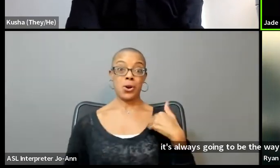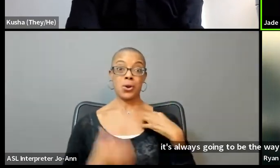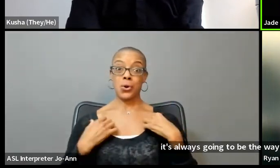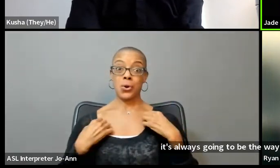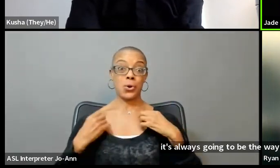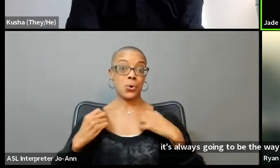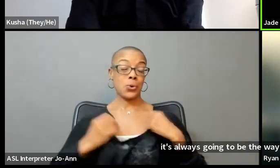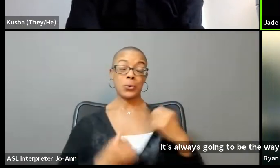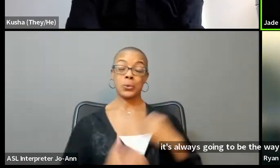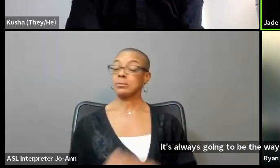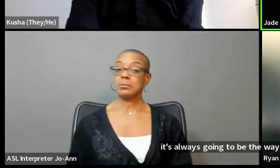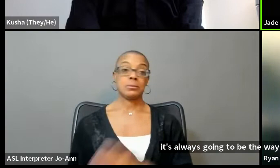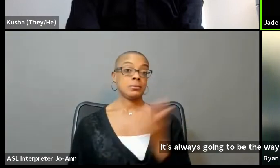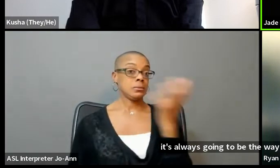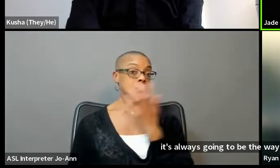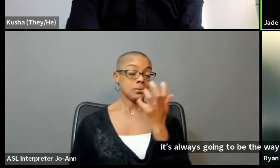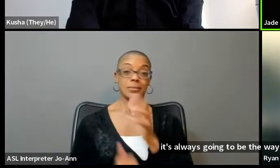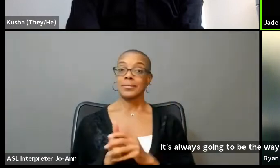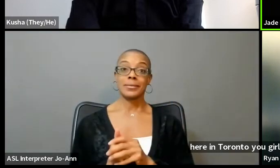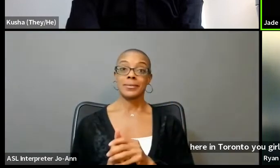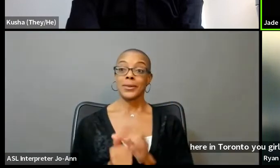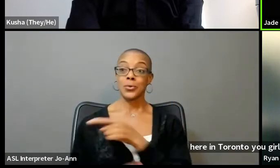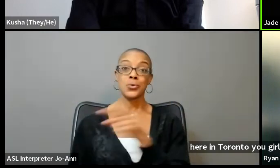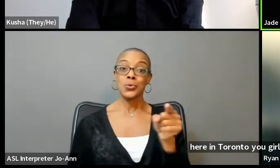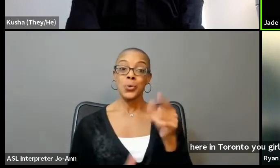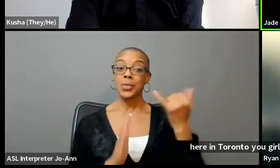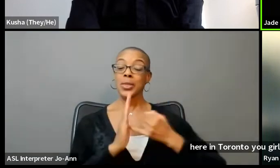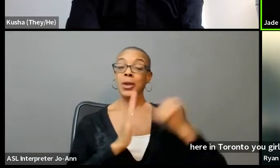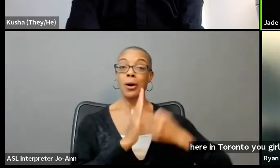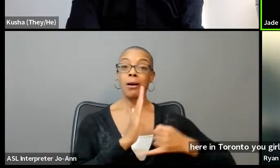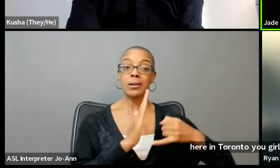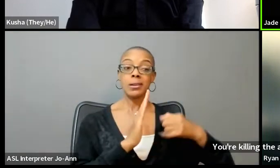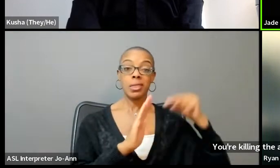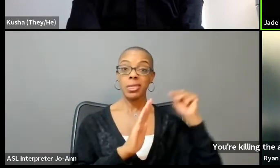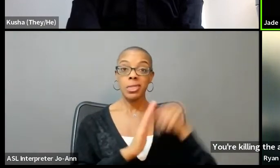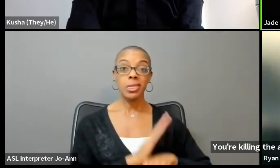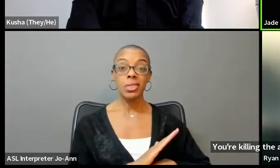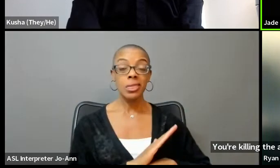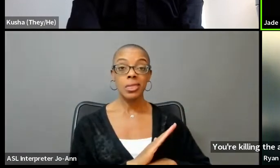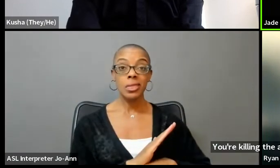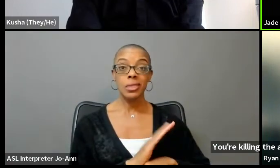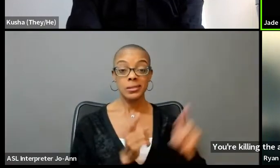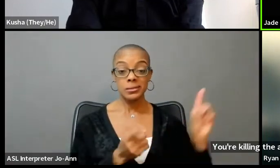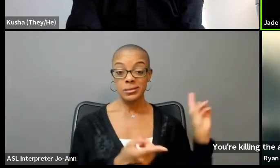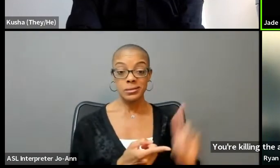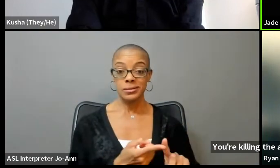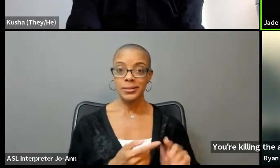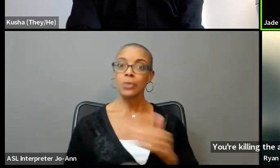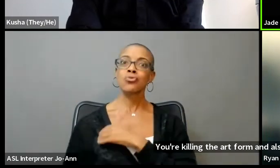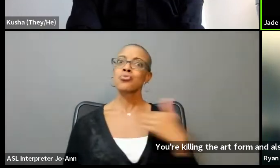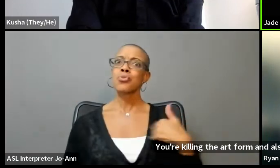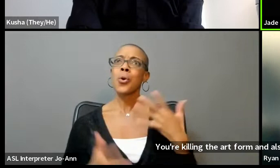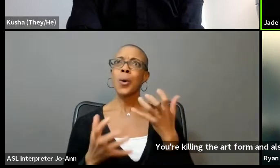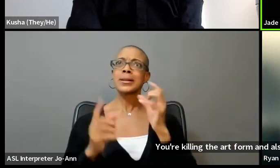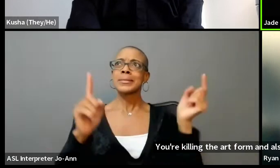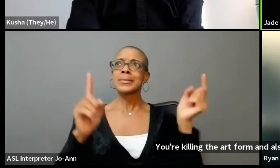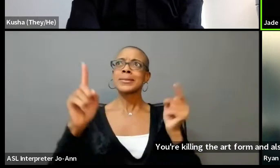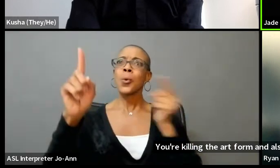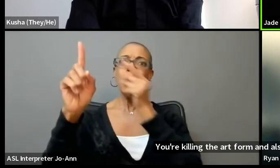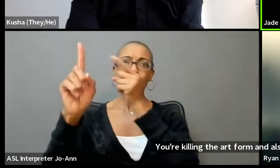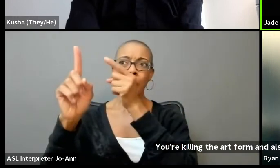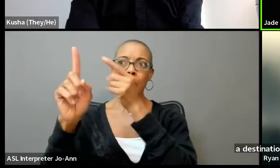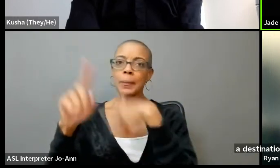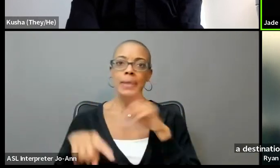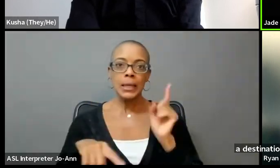You're killing the art form. And also, Toronto needs to be a destination. It can't be, because they